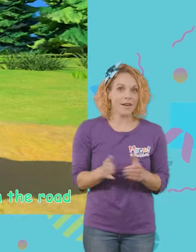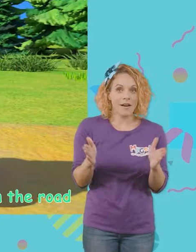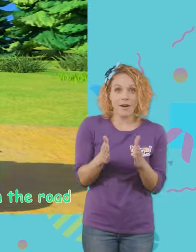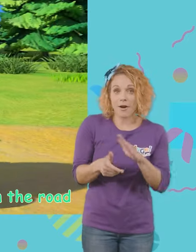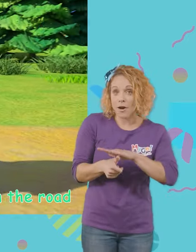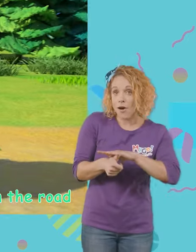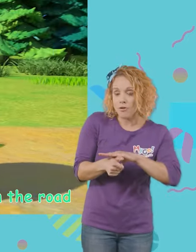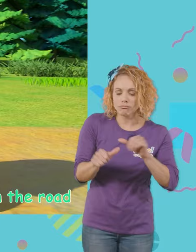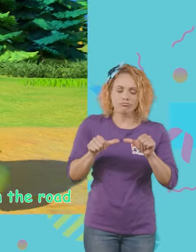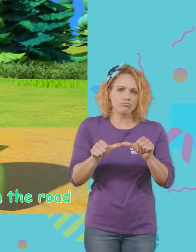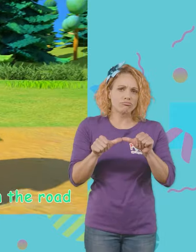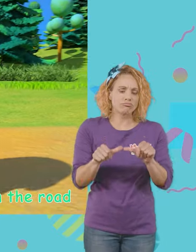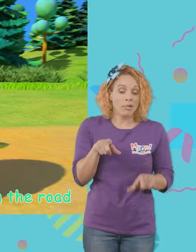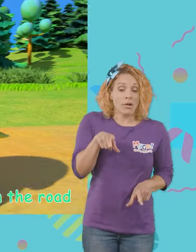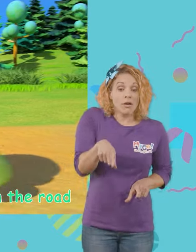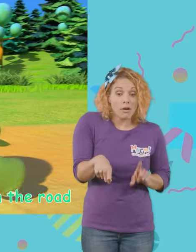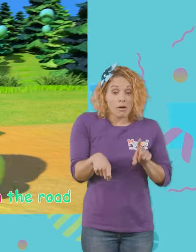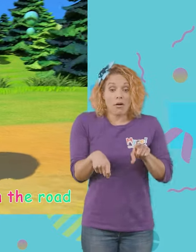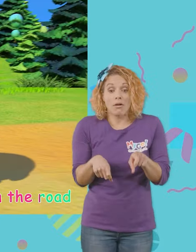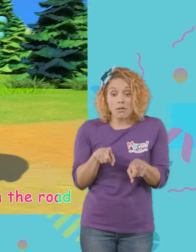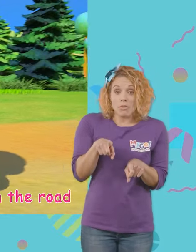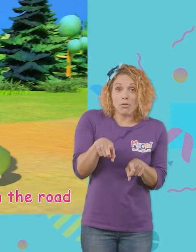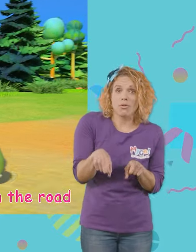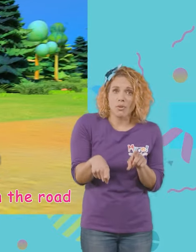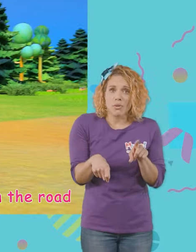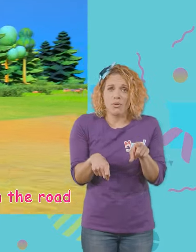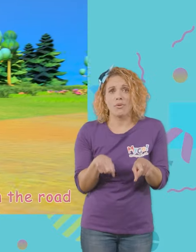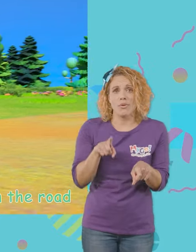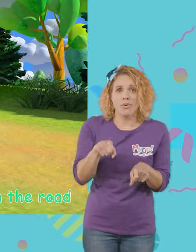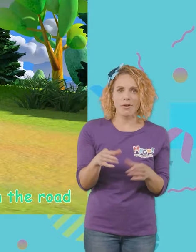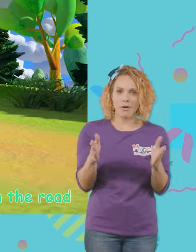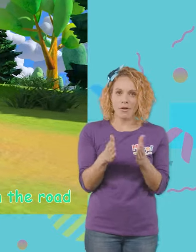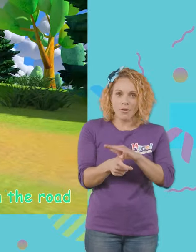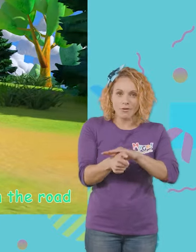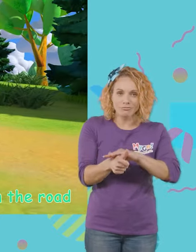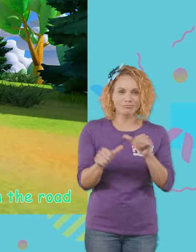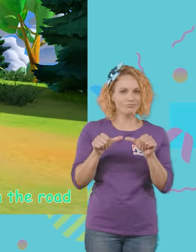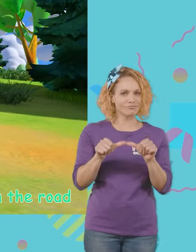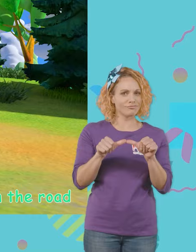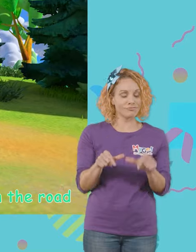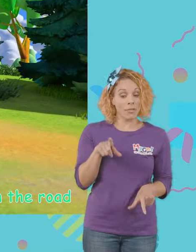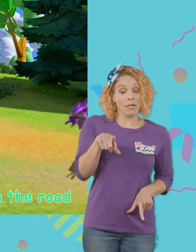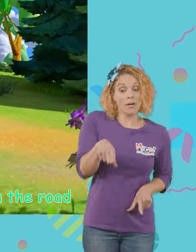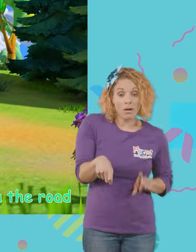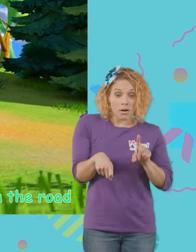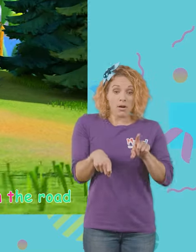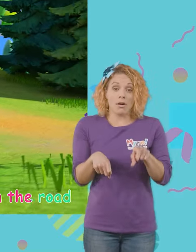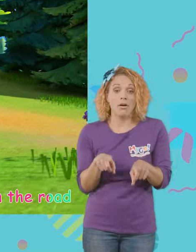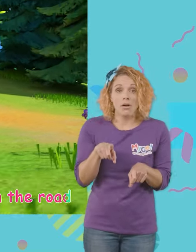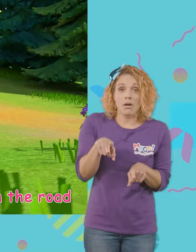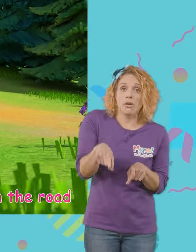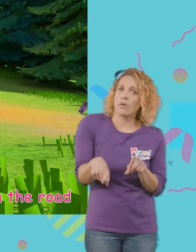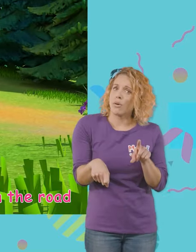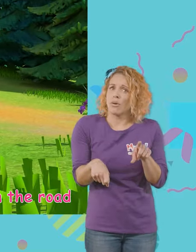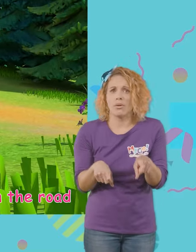The little tortoise kept on inching down the road The little tortoise kept on inching down